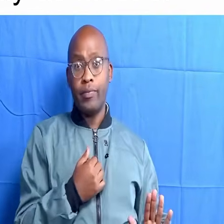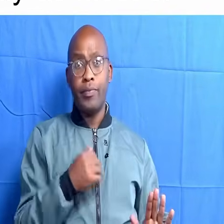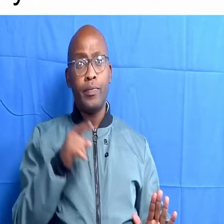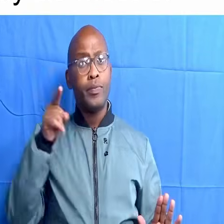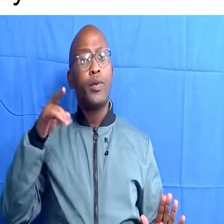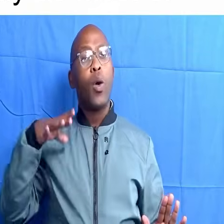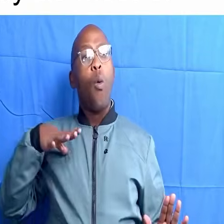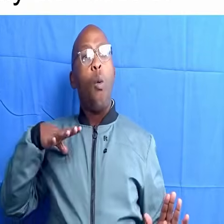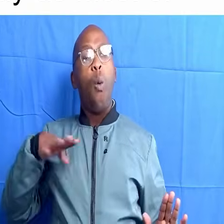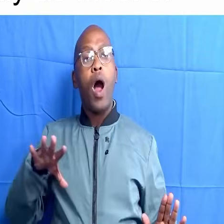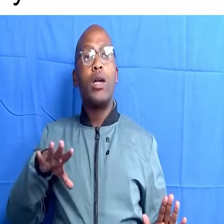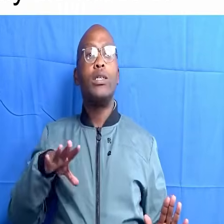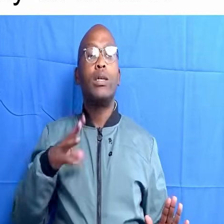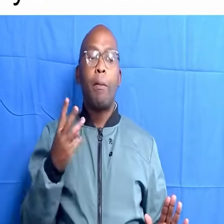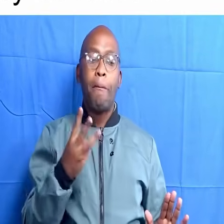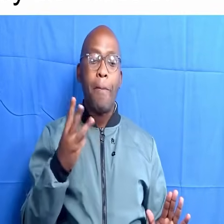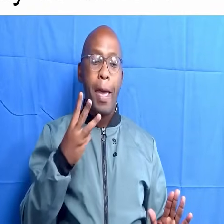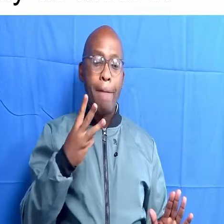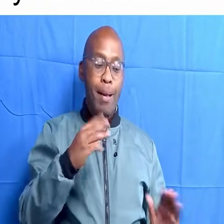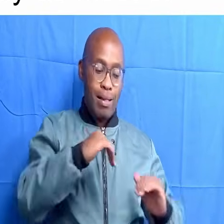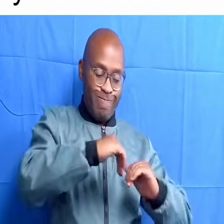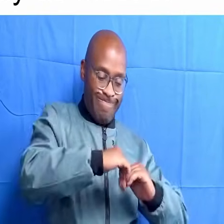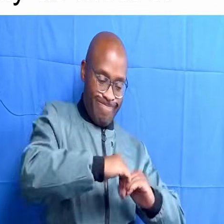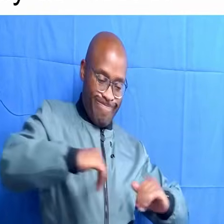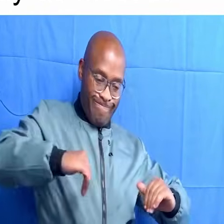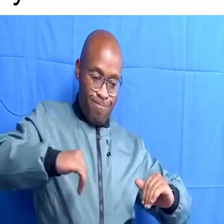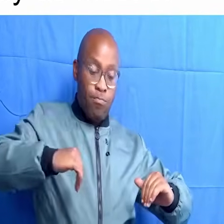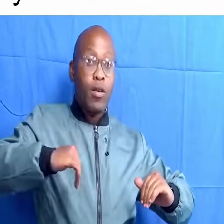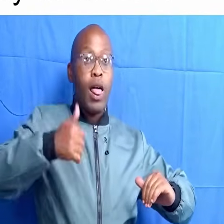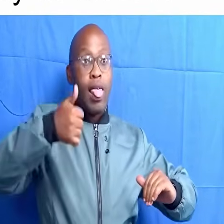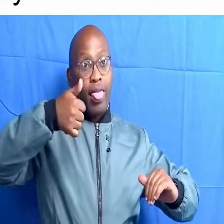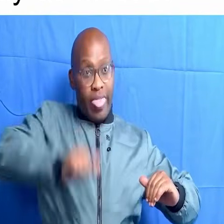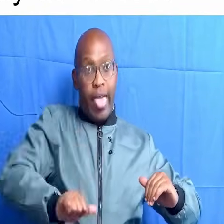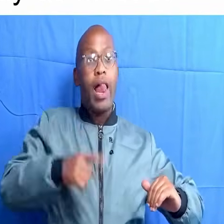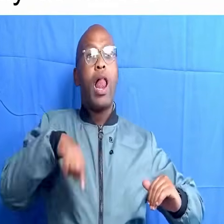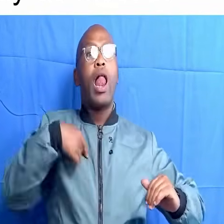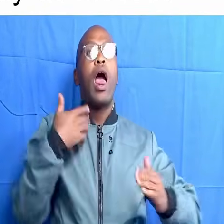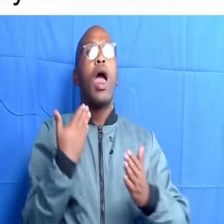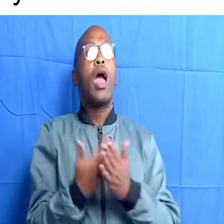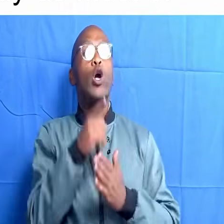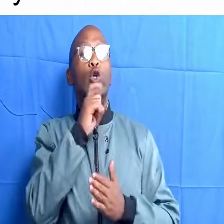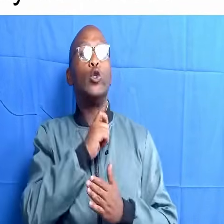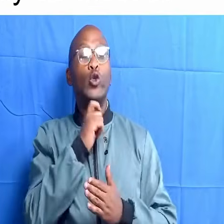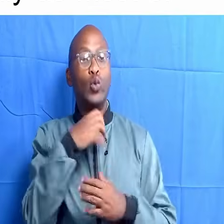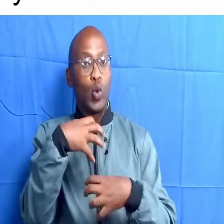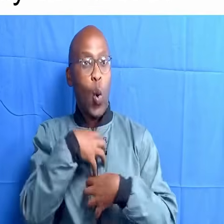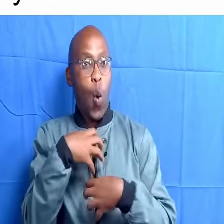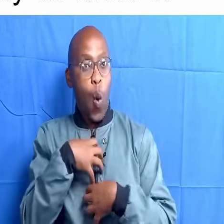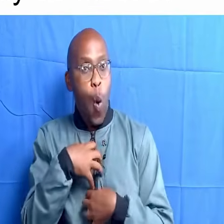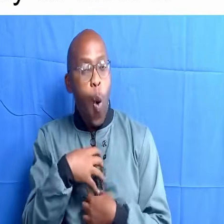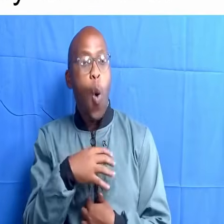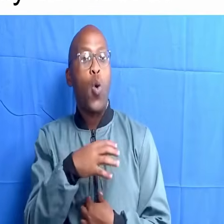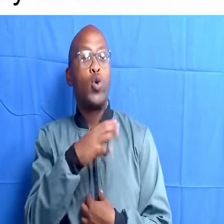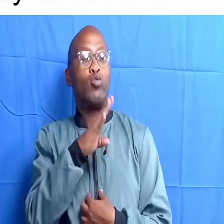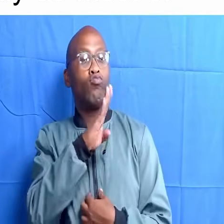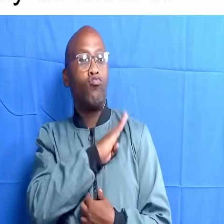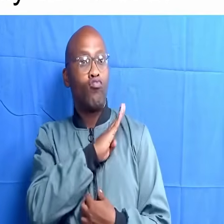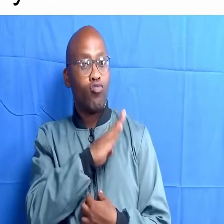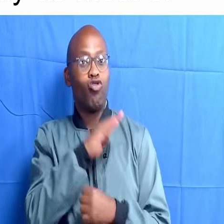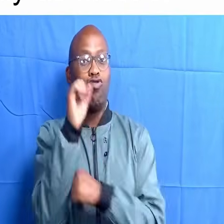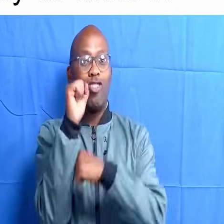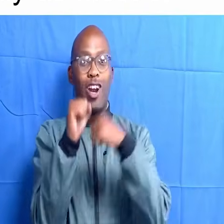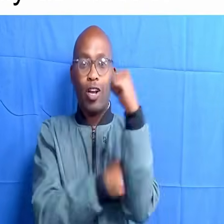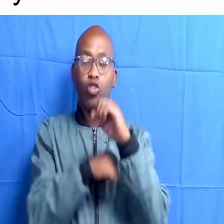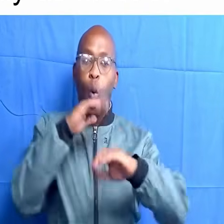the peasants so that they can be able to use their conventional tactics on them, so that they can use